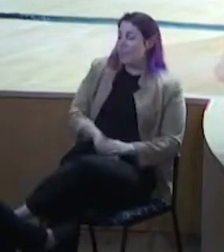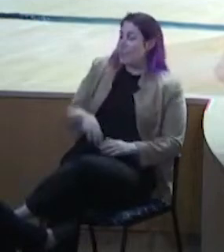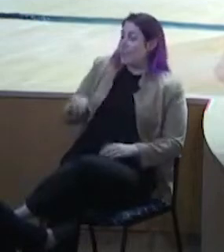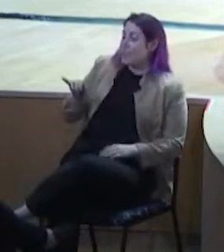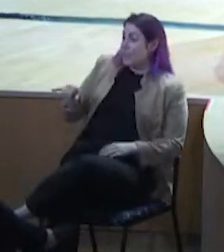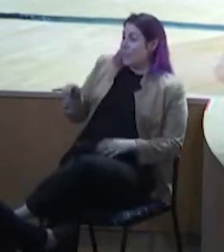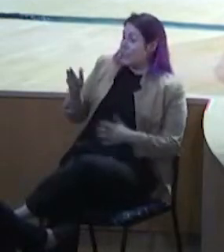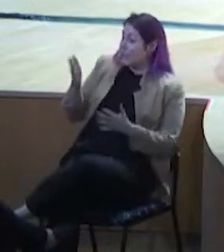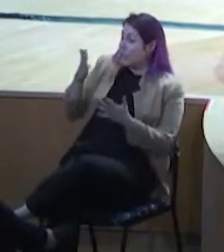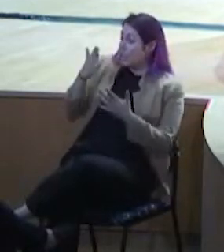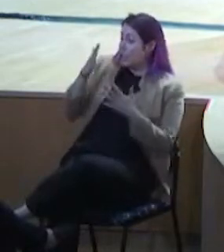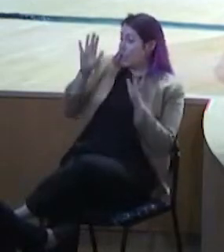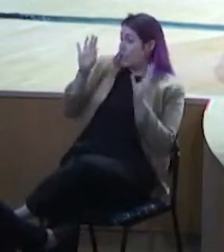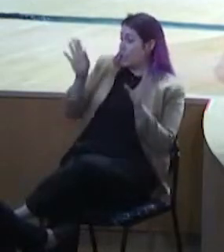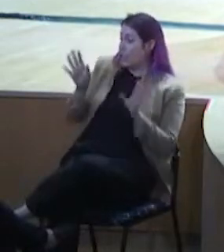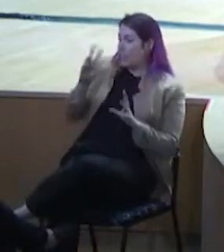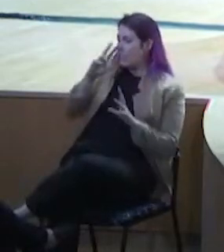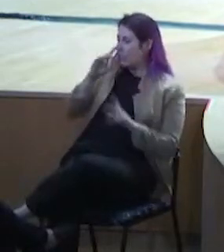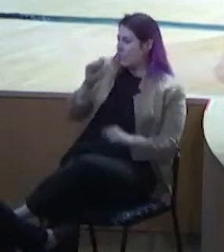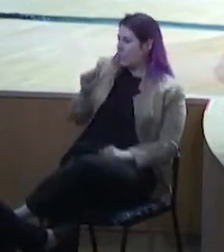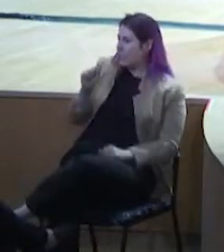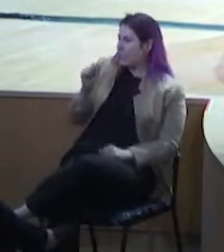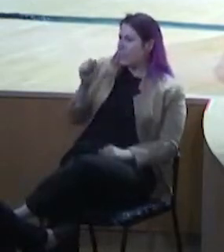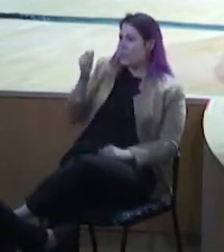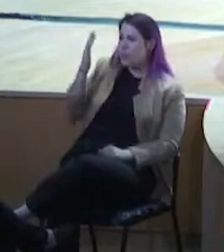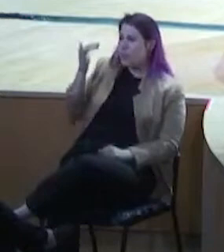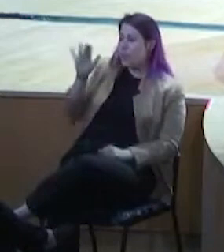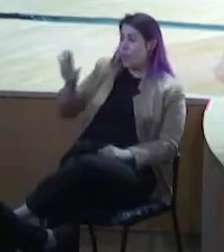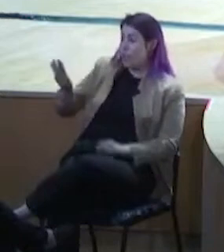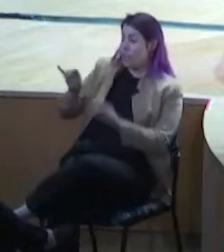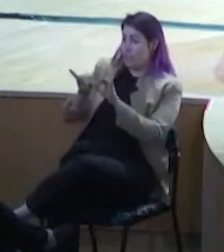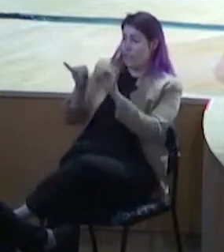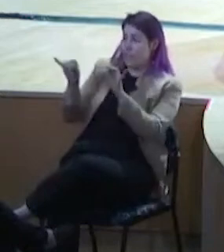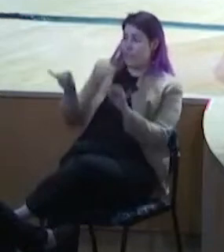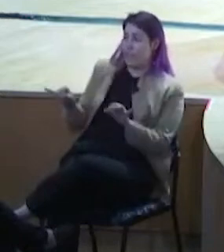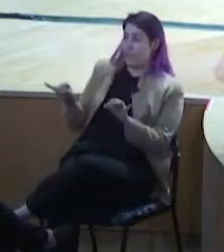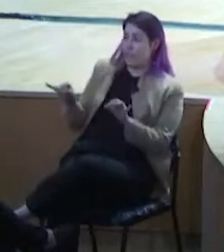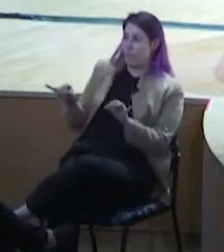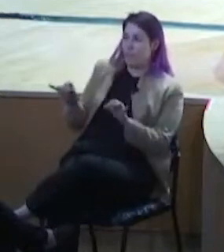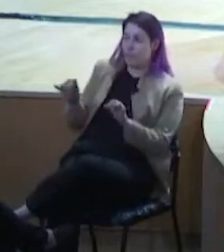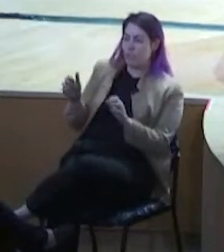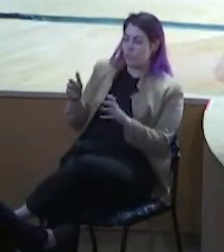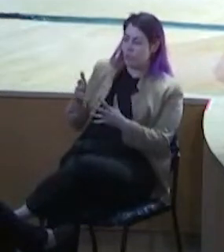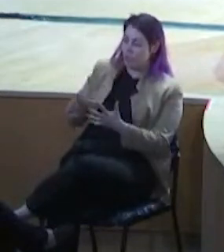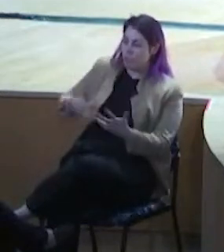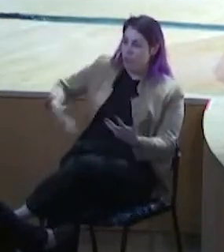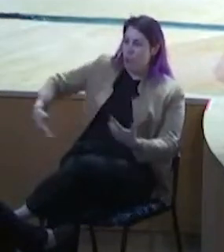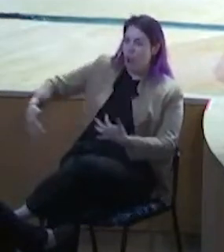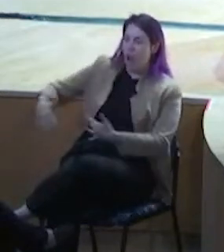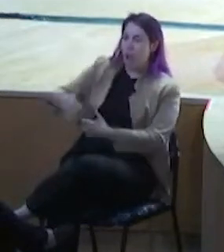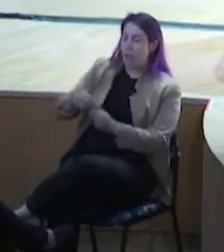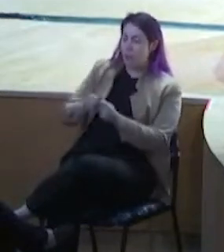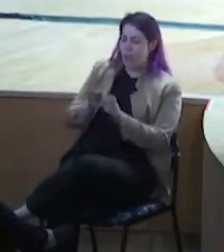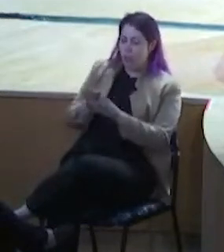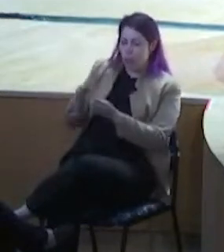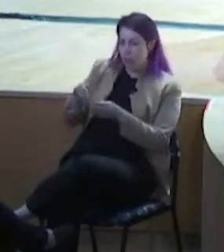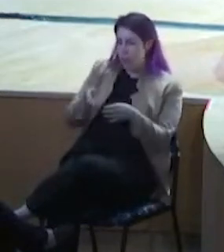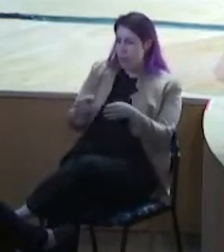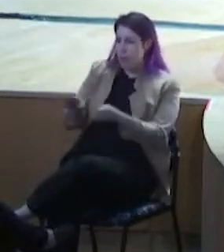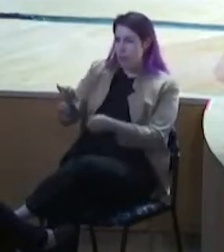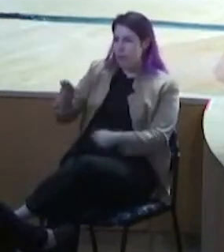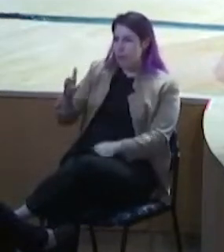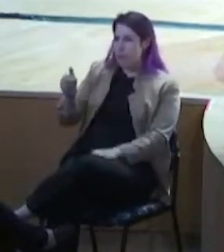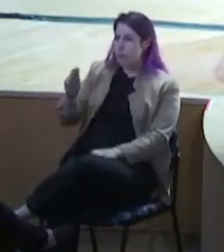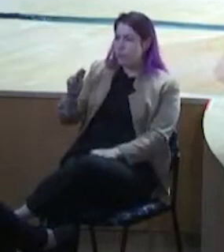they're really fascinating because in their system, they are surrounded by channels. And the way you